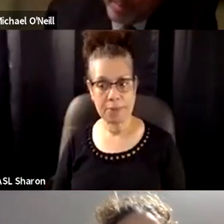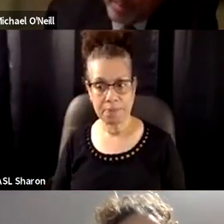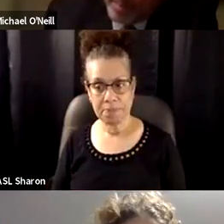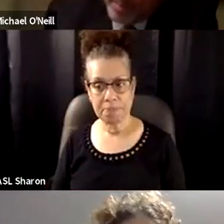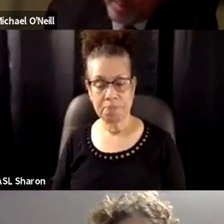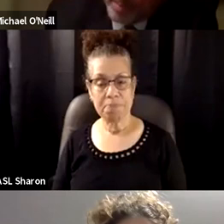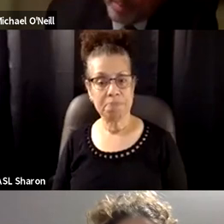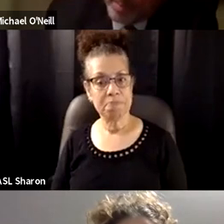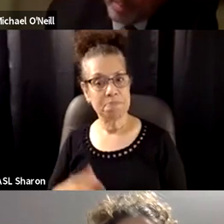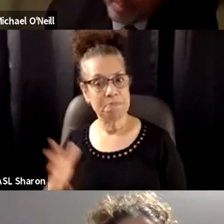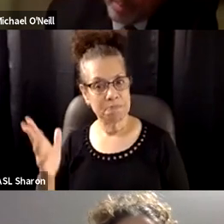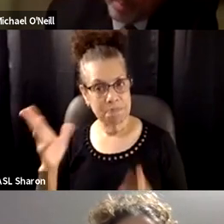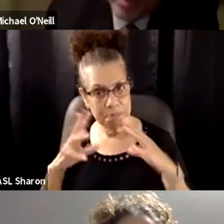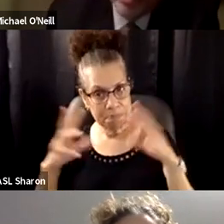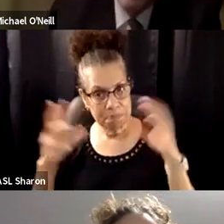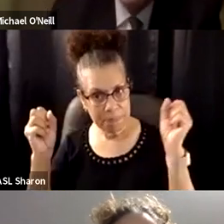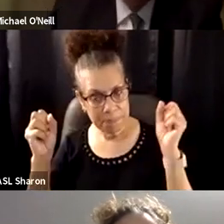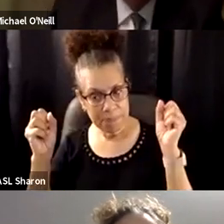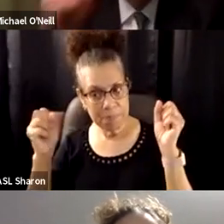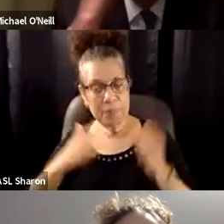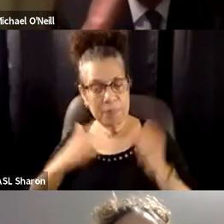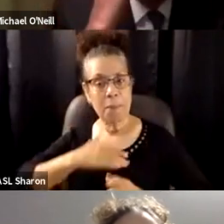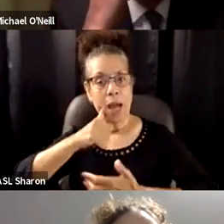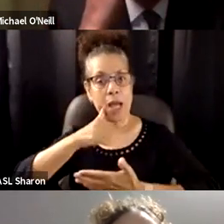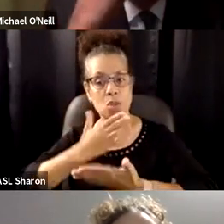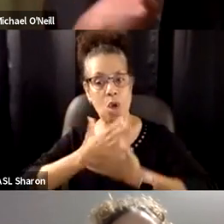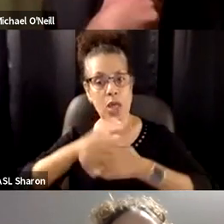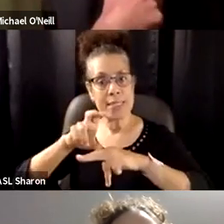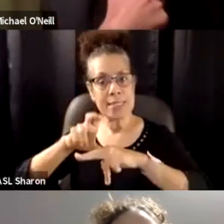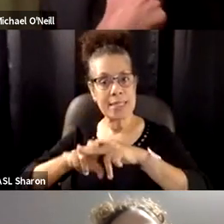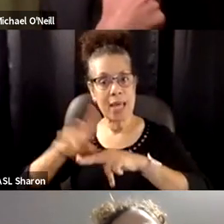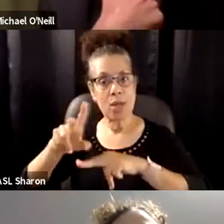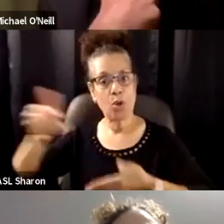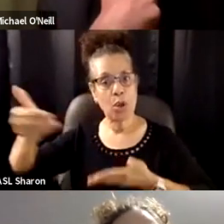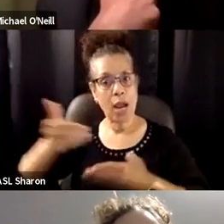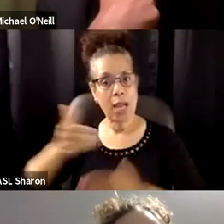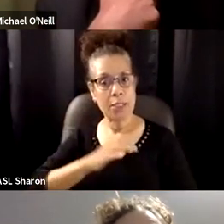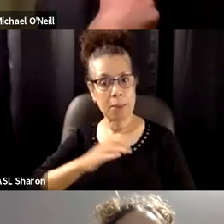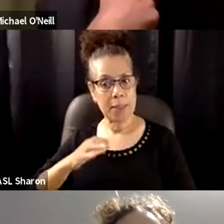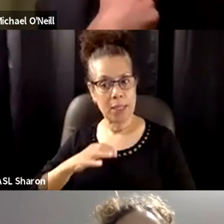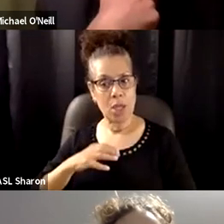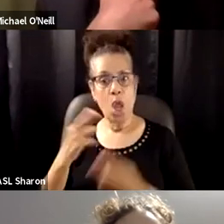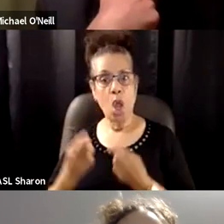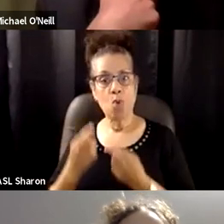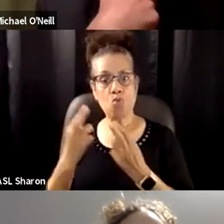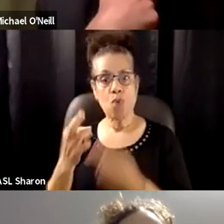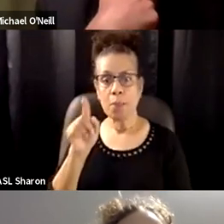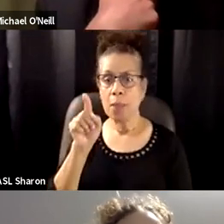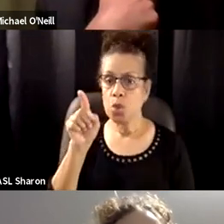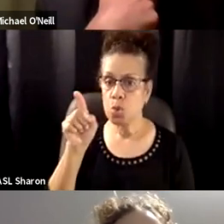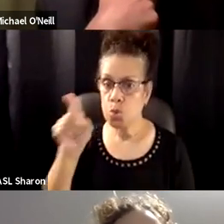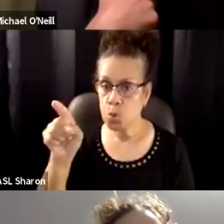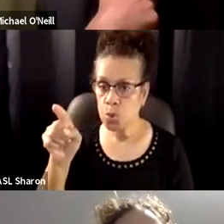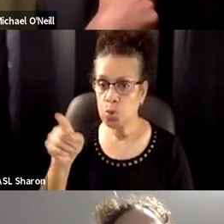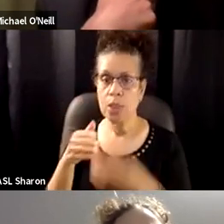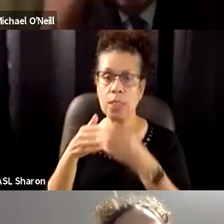madam superintendent my daughter sat on your hiring committee and recommended you to lead the boston